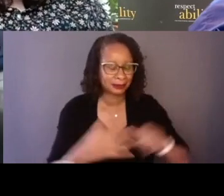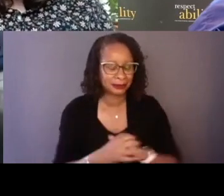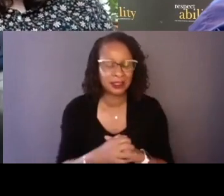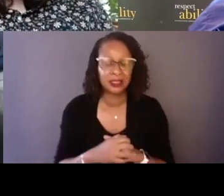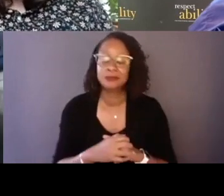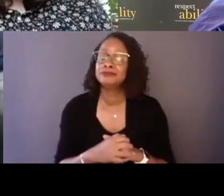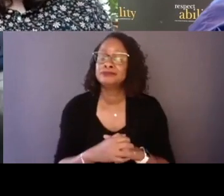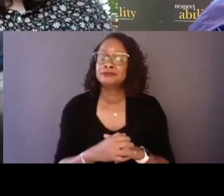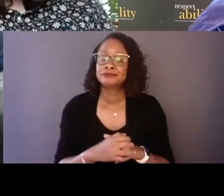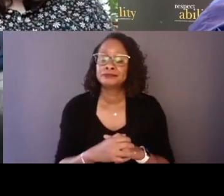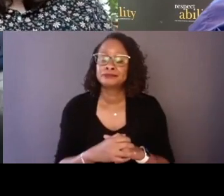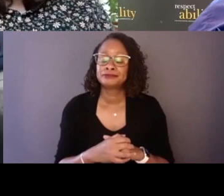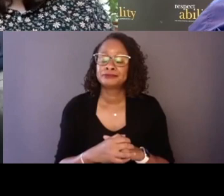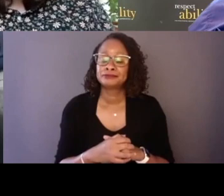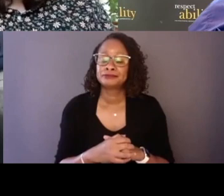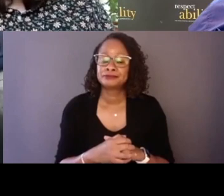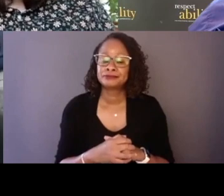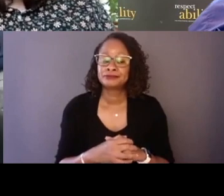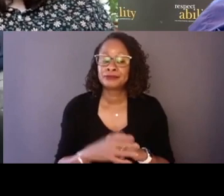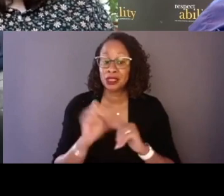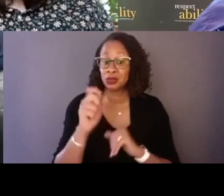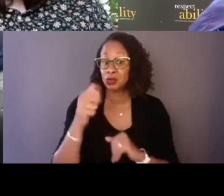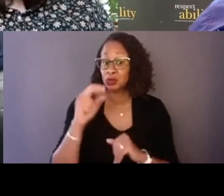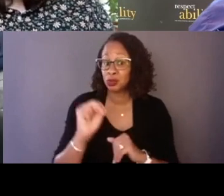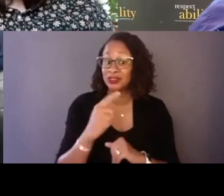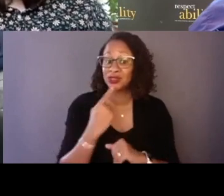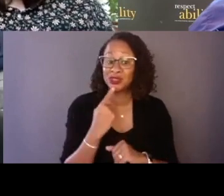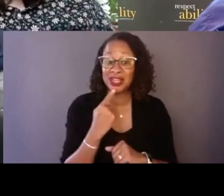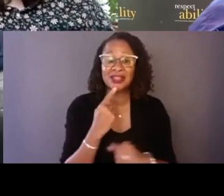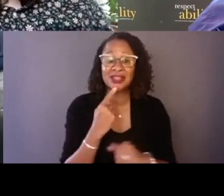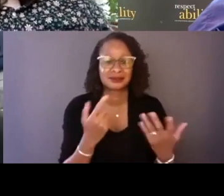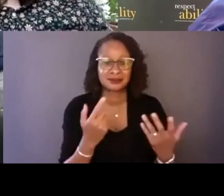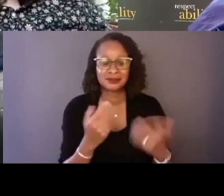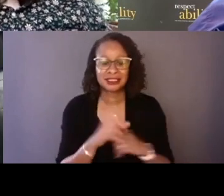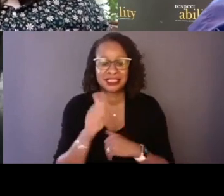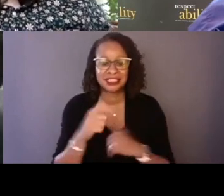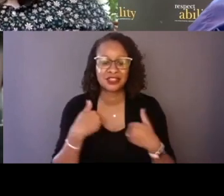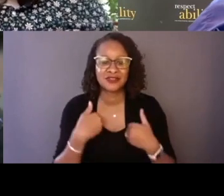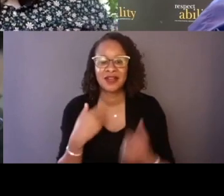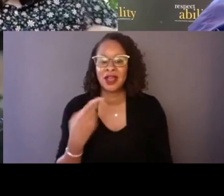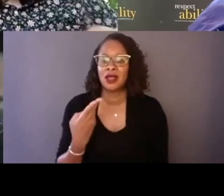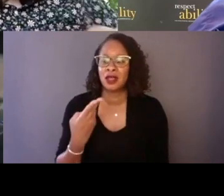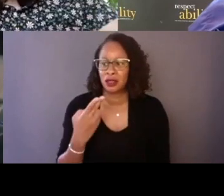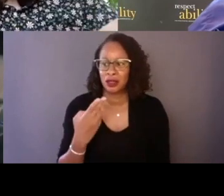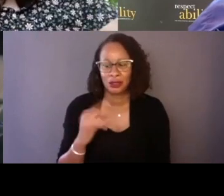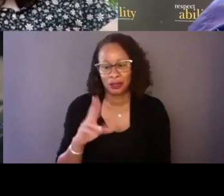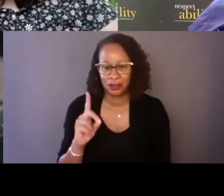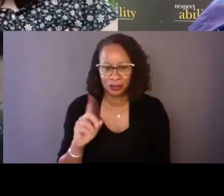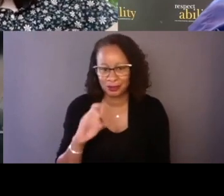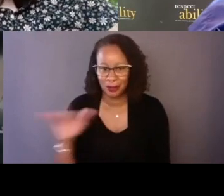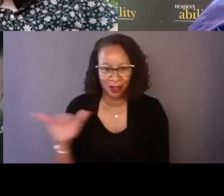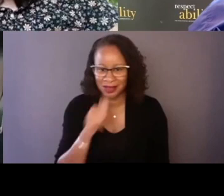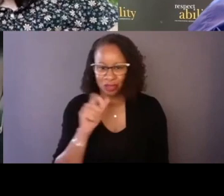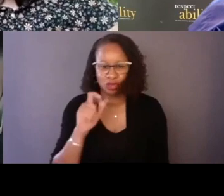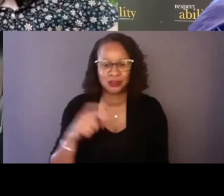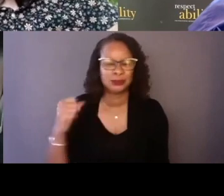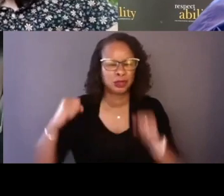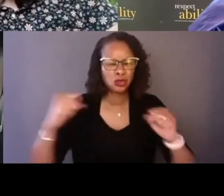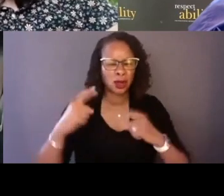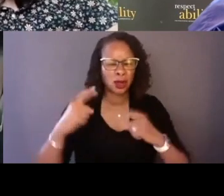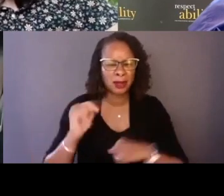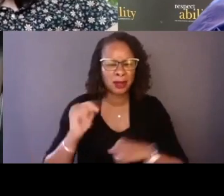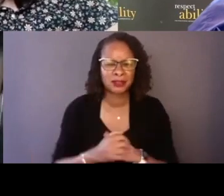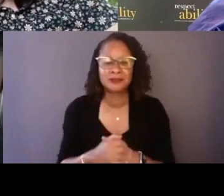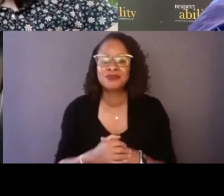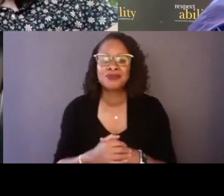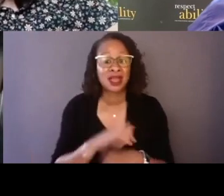other hand, Susan, you suggested that it was necessary to have chutzpah, and so the question